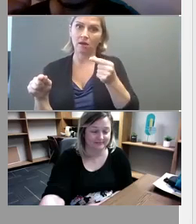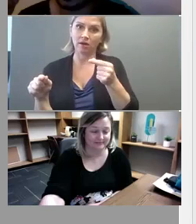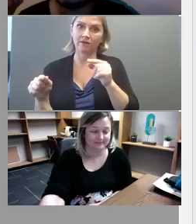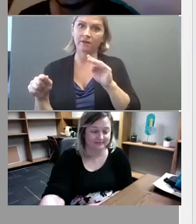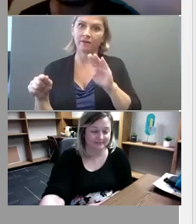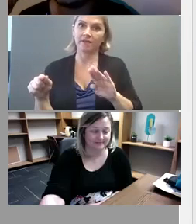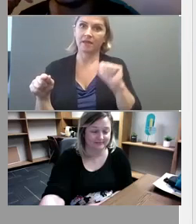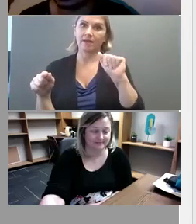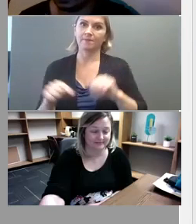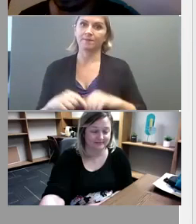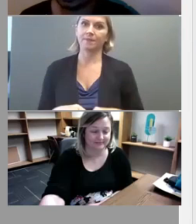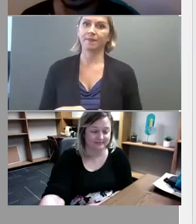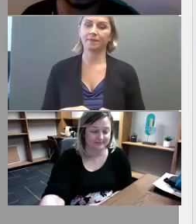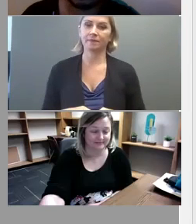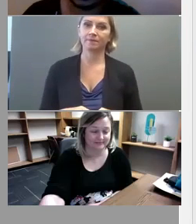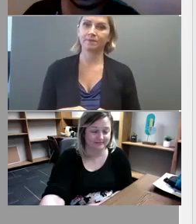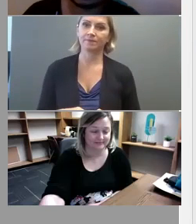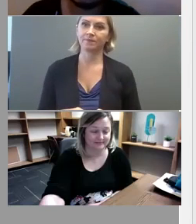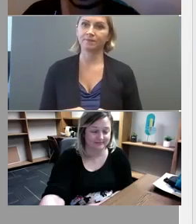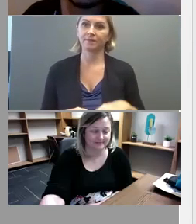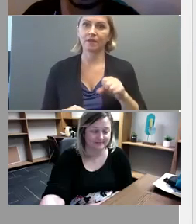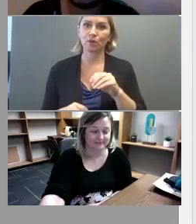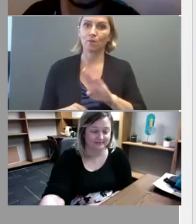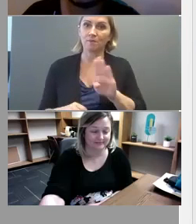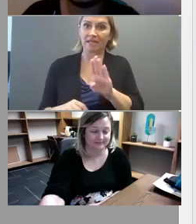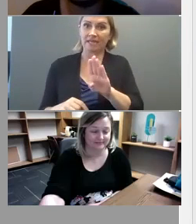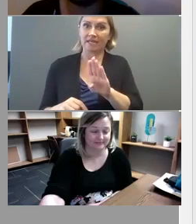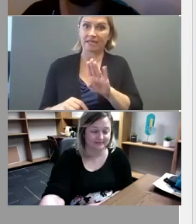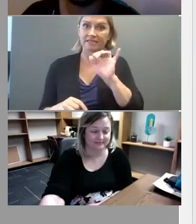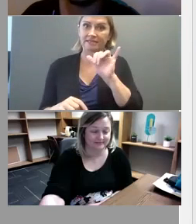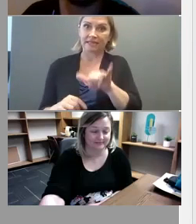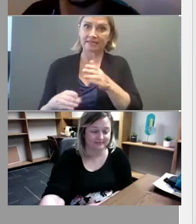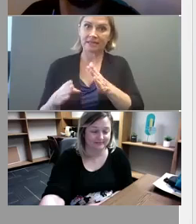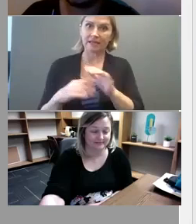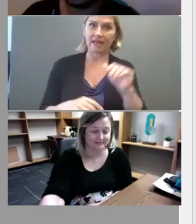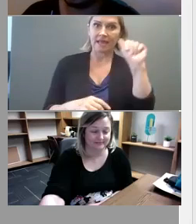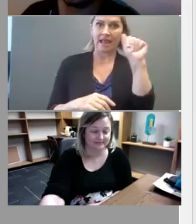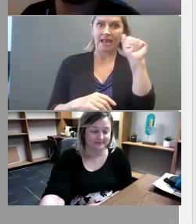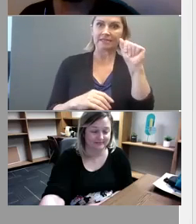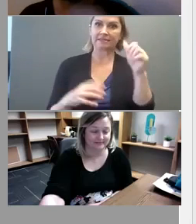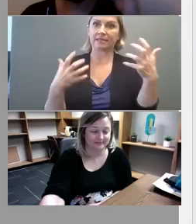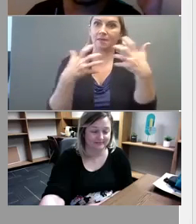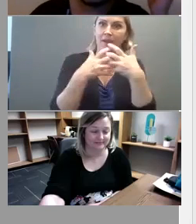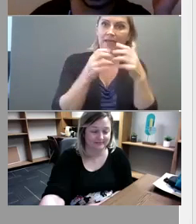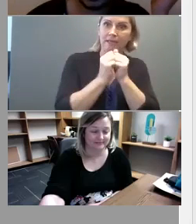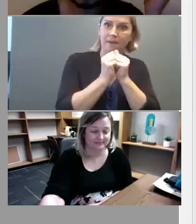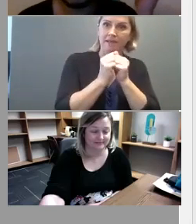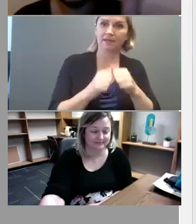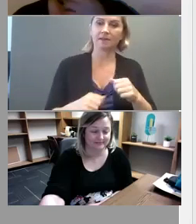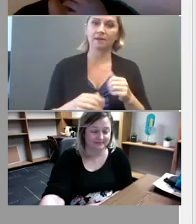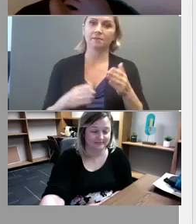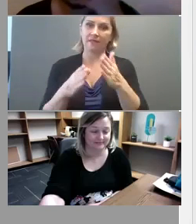of log base b a, where b is the divising factor and a is the combining factor,